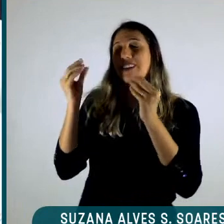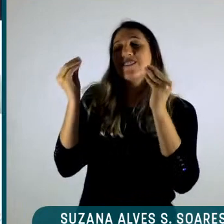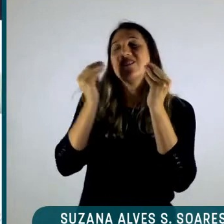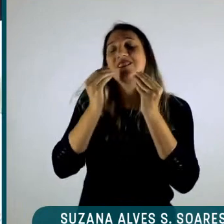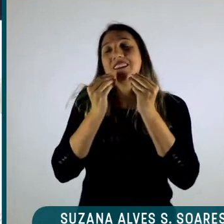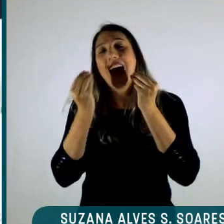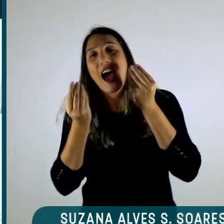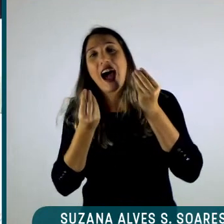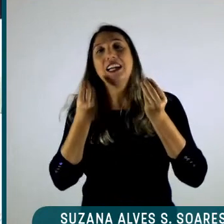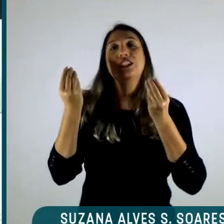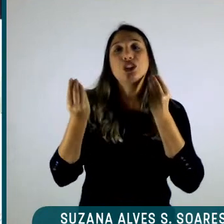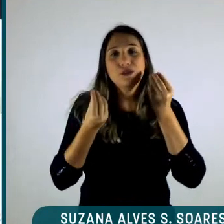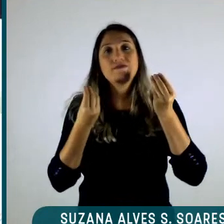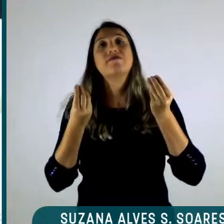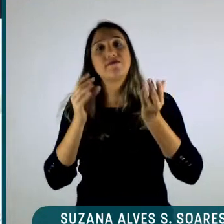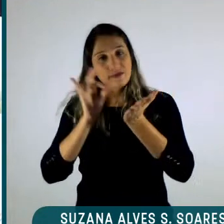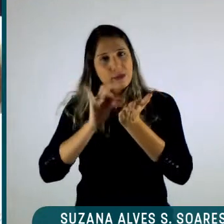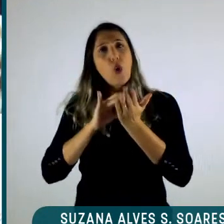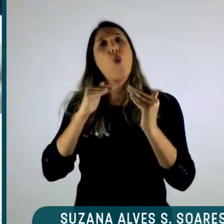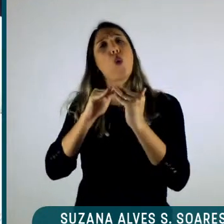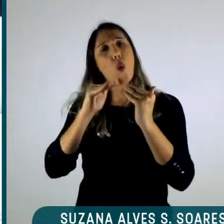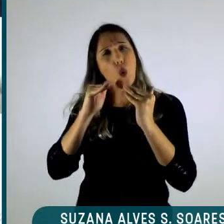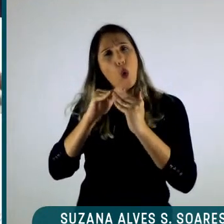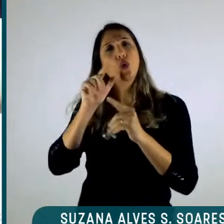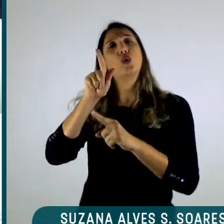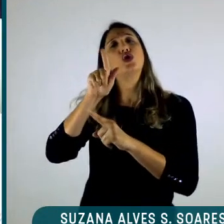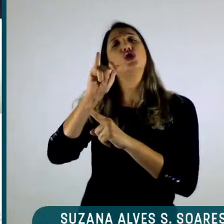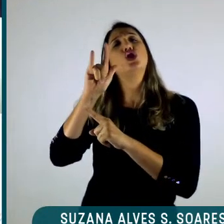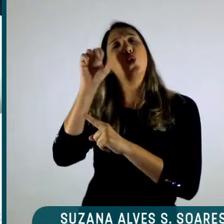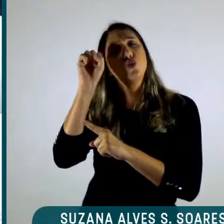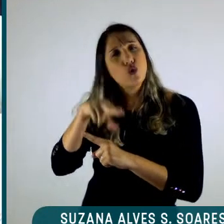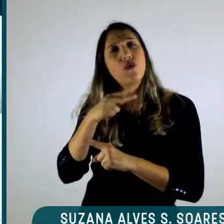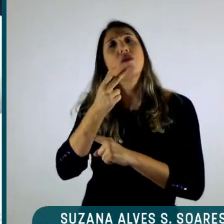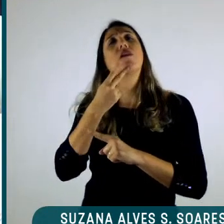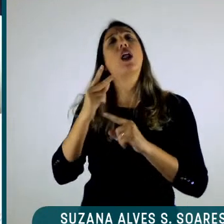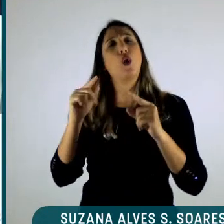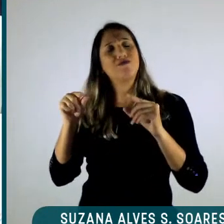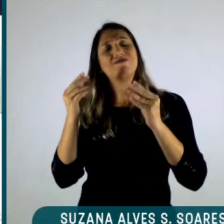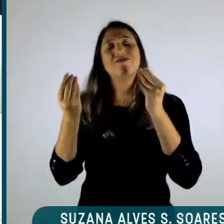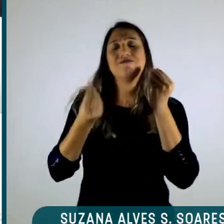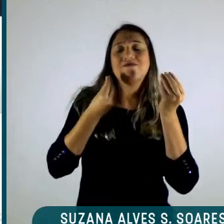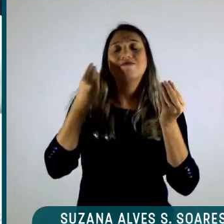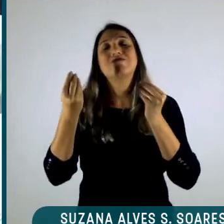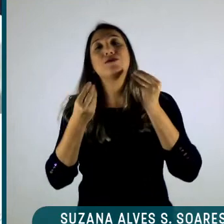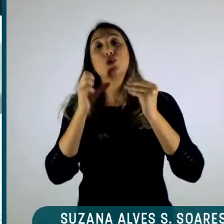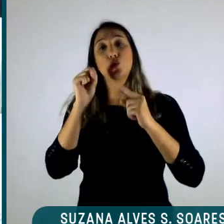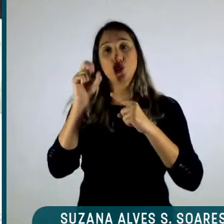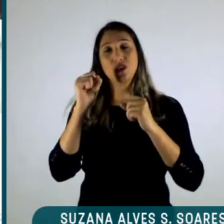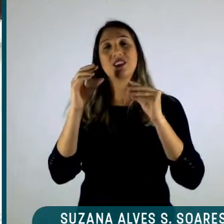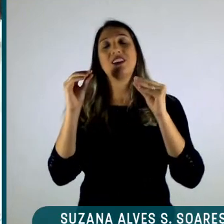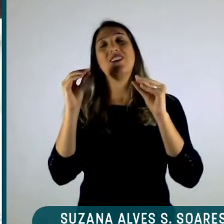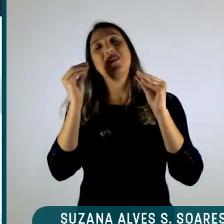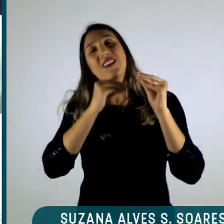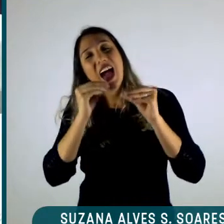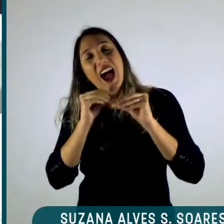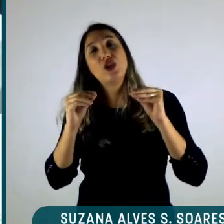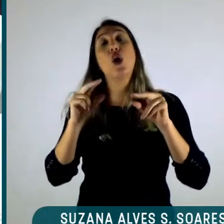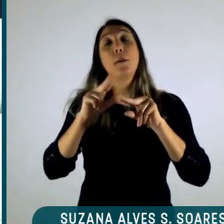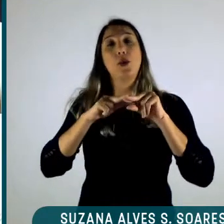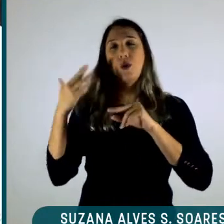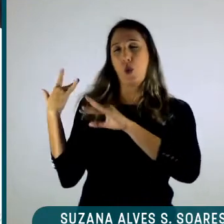SUS is fragile. I agree with Gilson. The SUS now is very